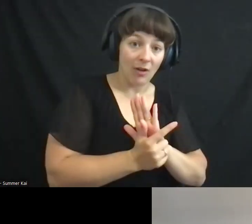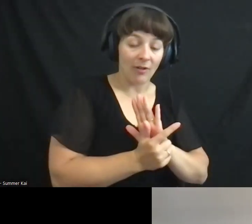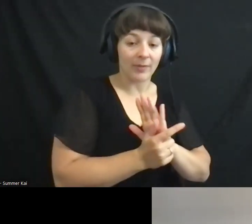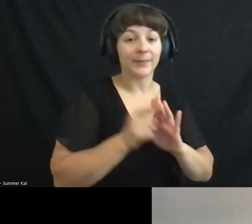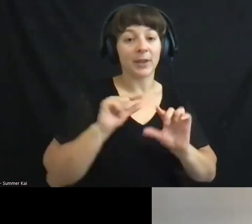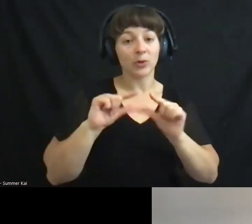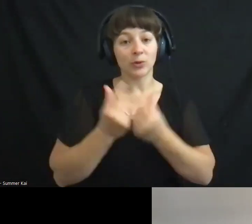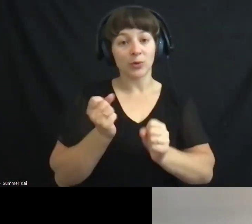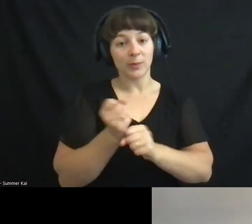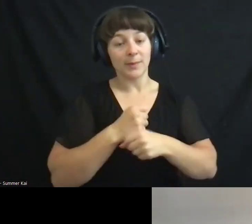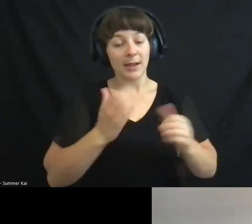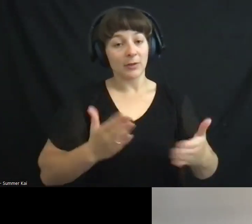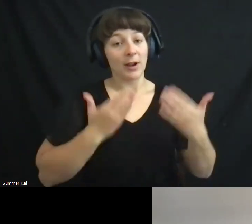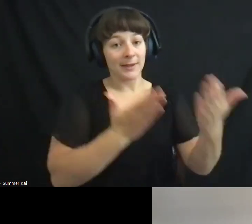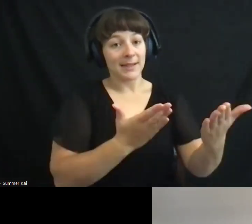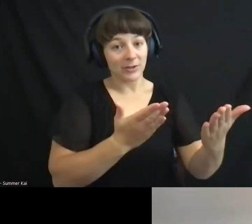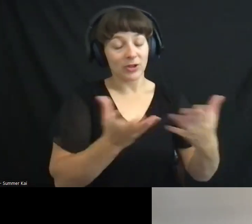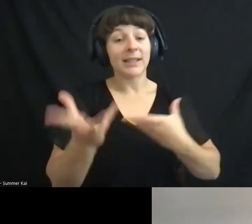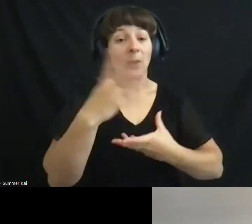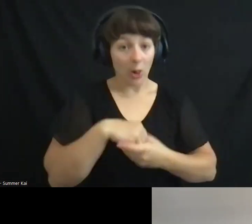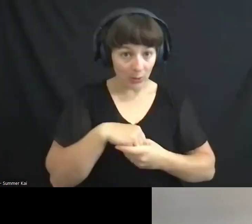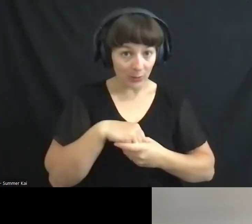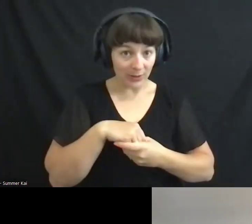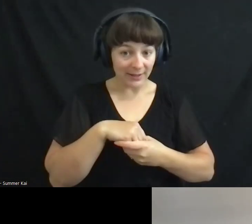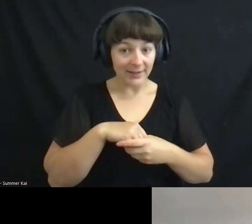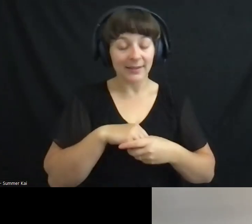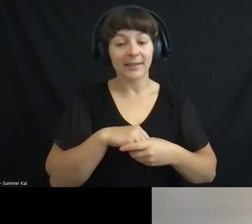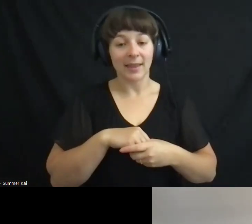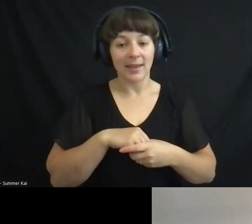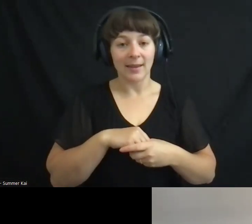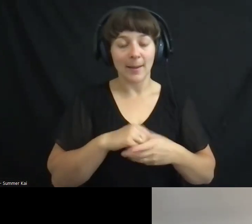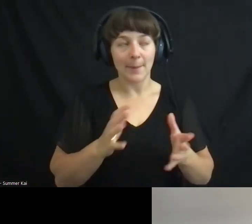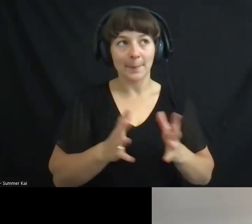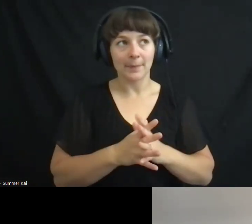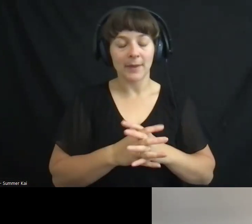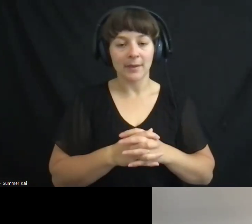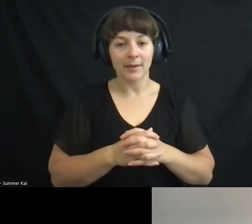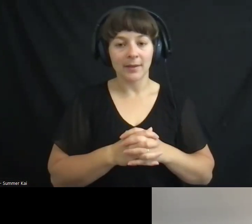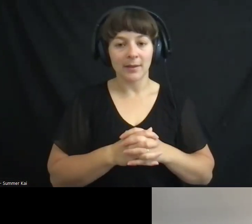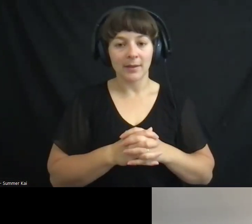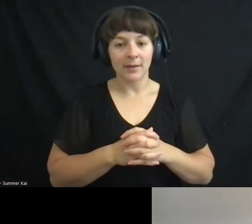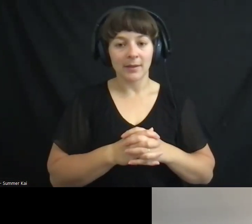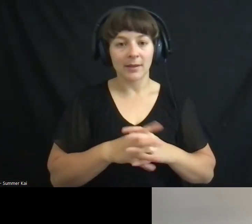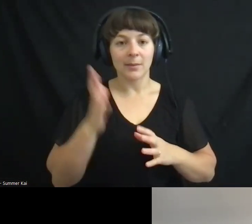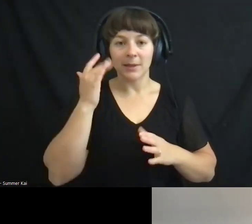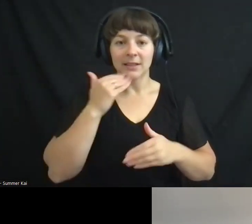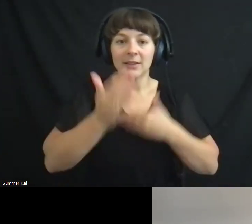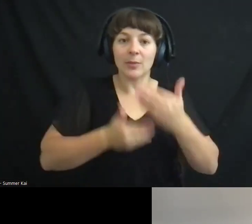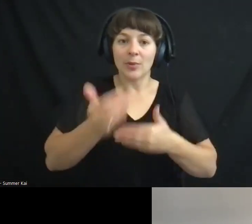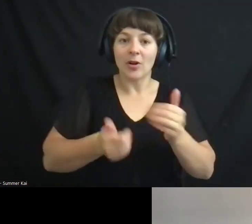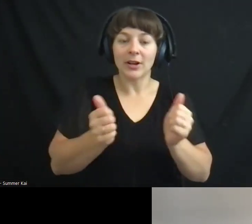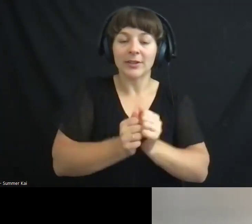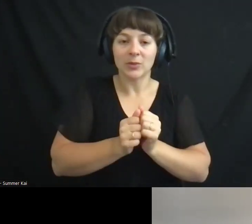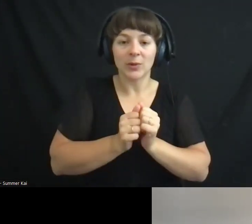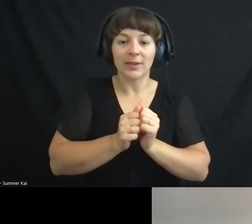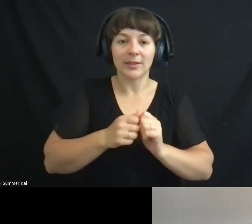of recommendations, including that because of the progress on autonomous vehicles since I believe it